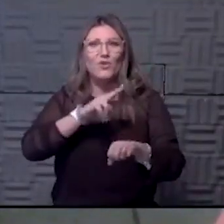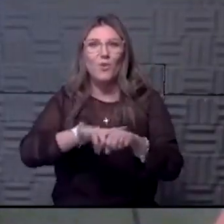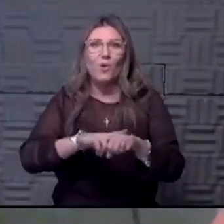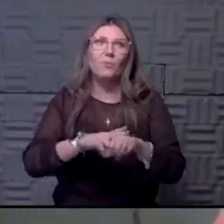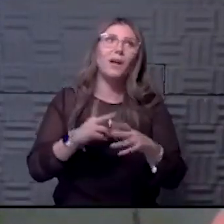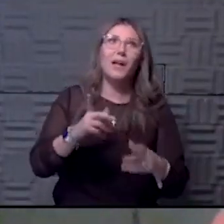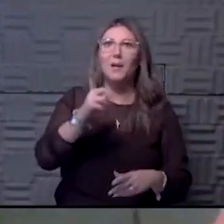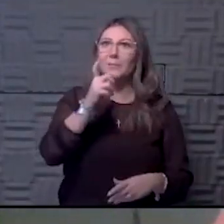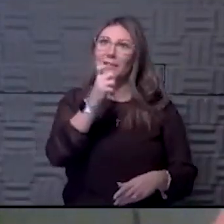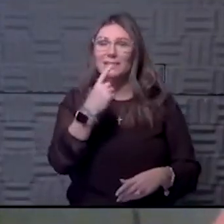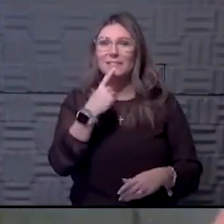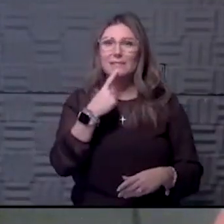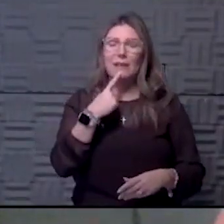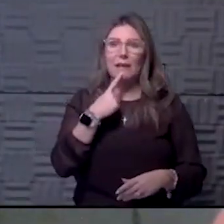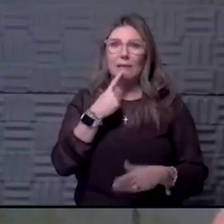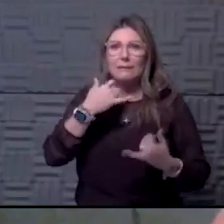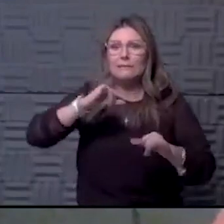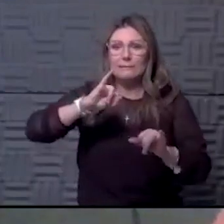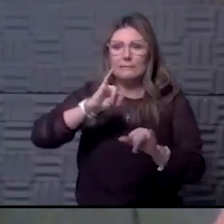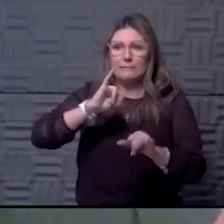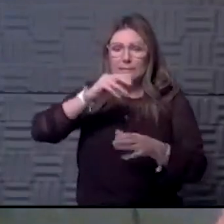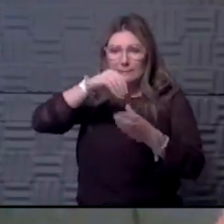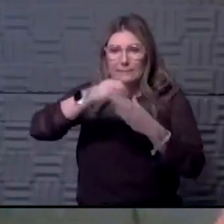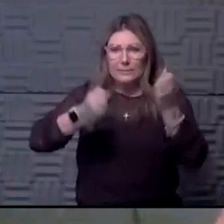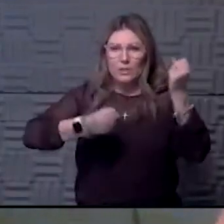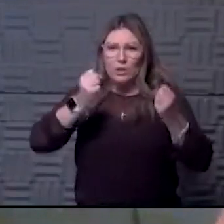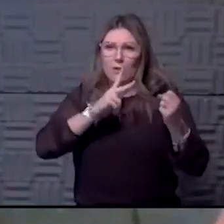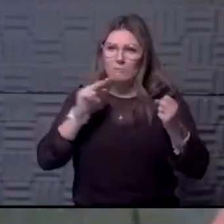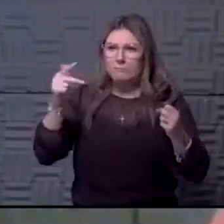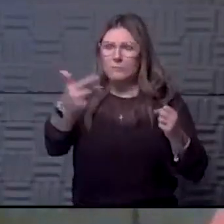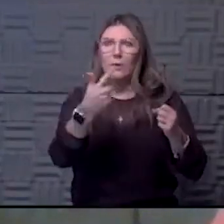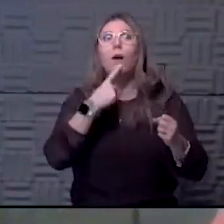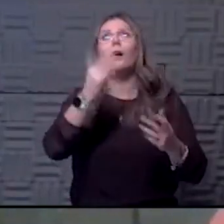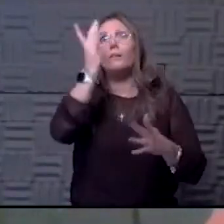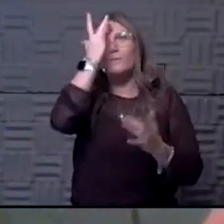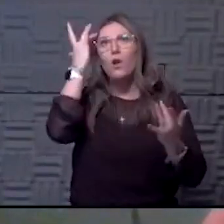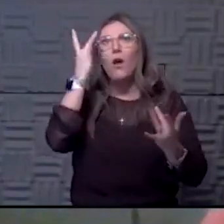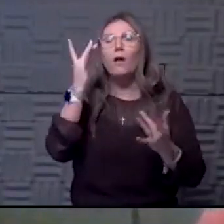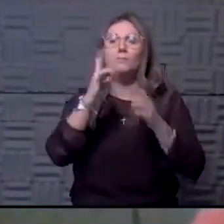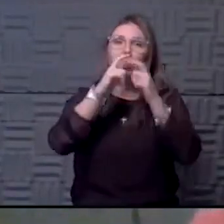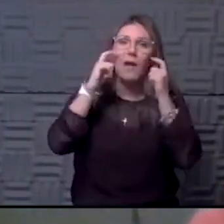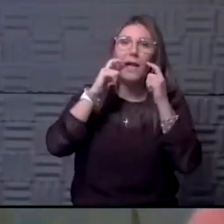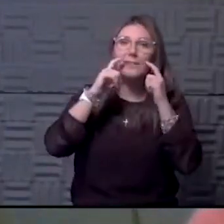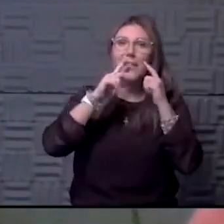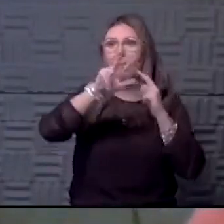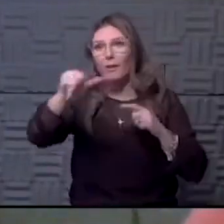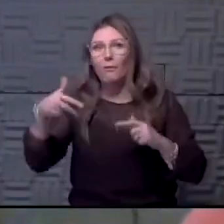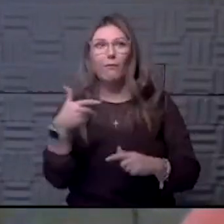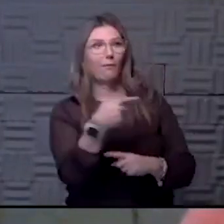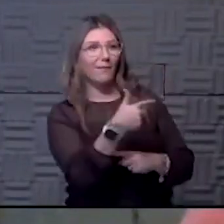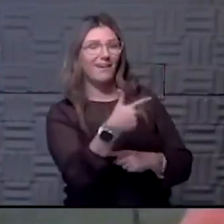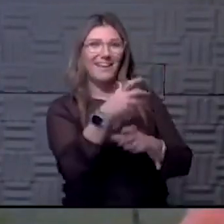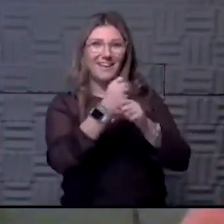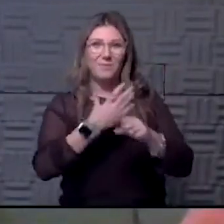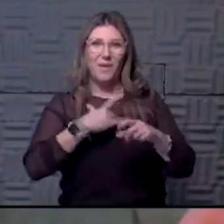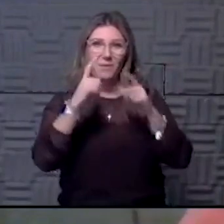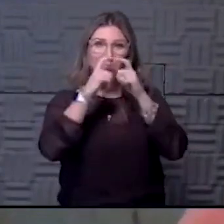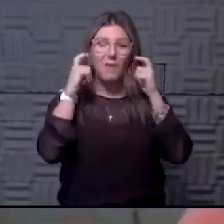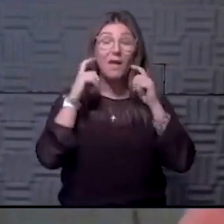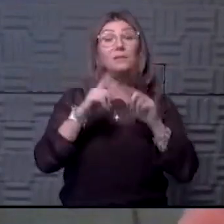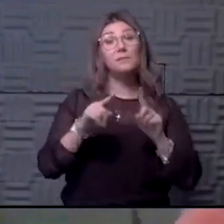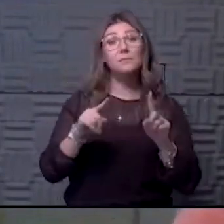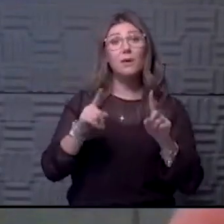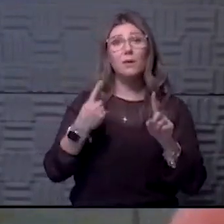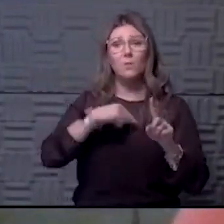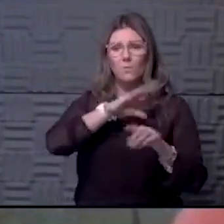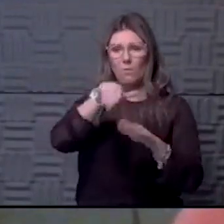say I still don't sometimes get in the car, drive down a block, and have to turn around and come back and grab a mask. But I think that we are all sort